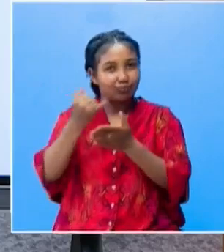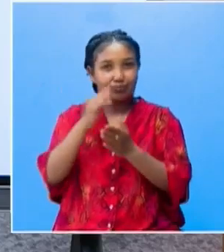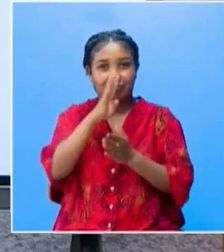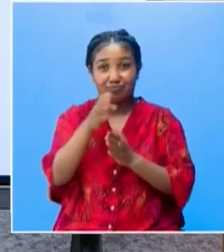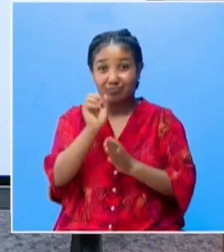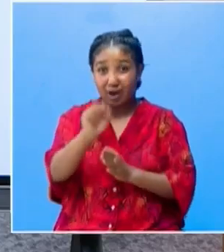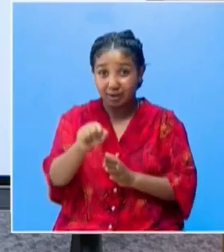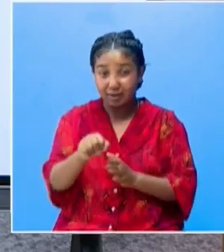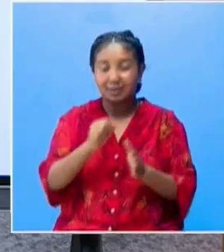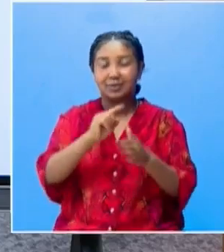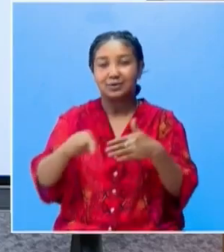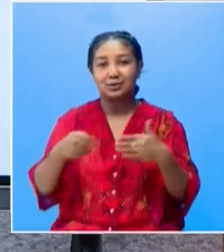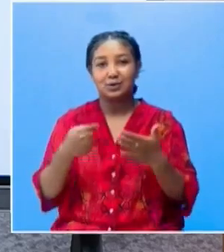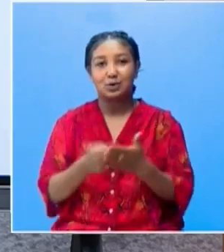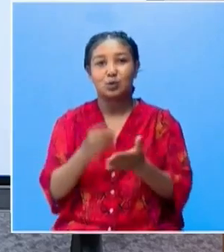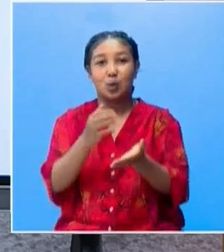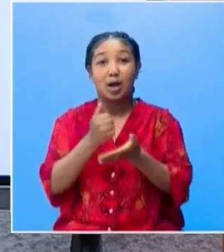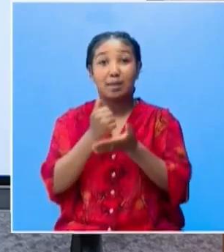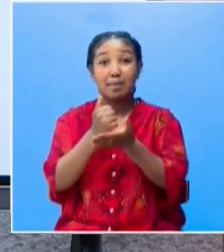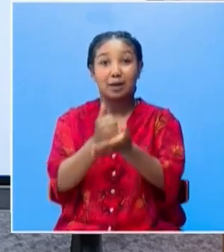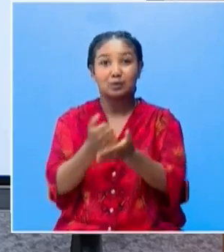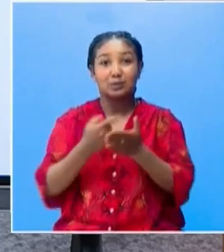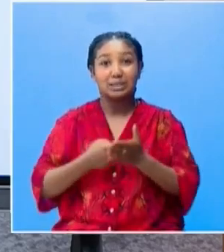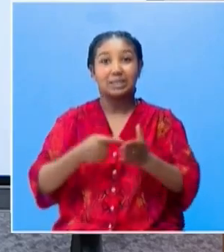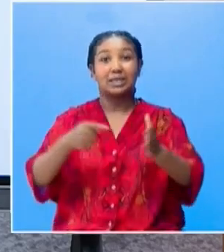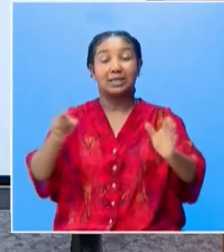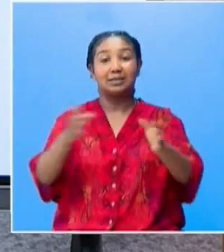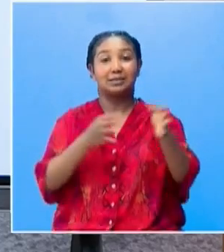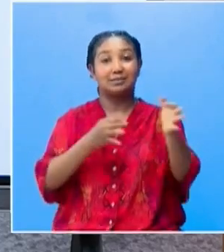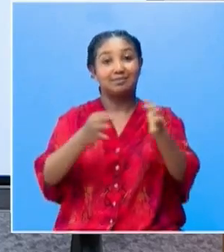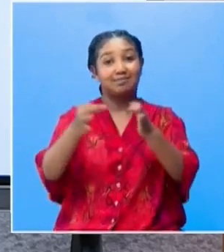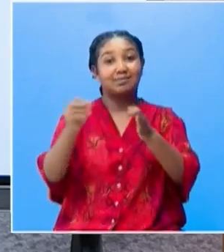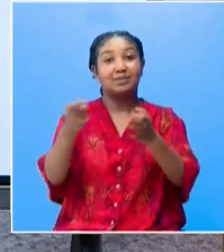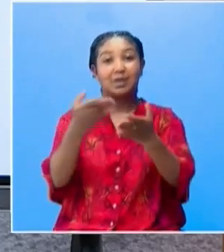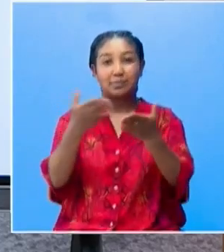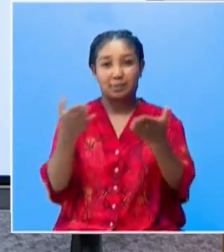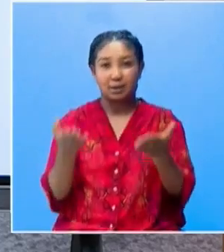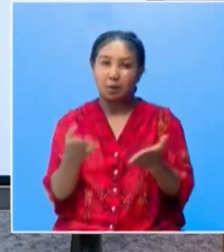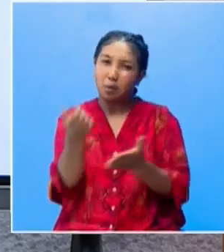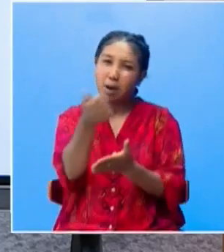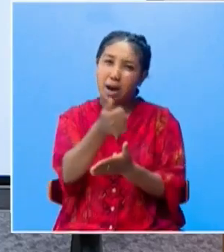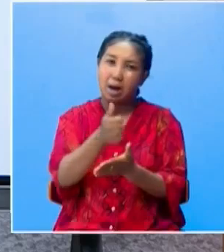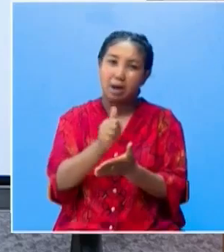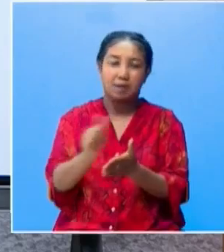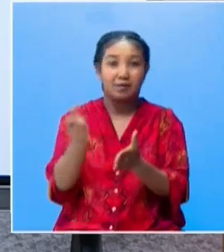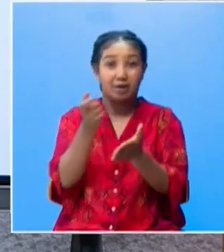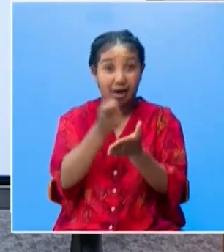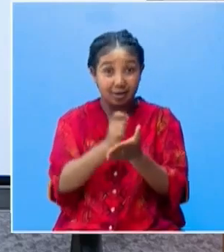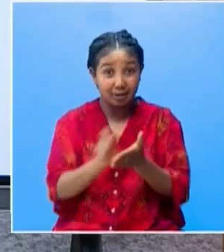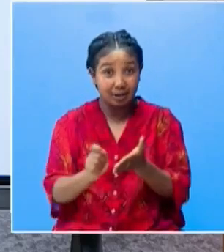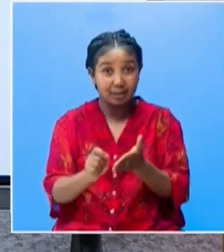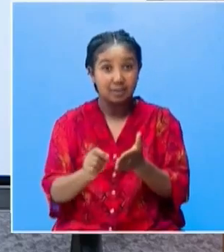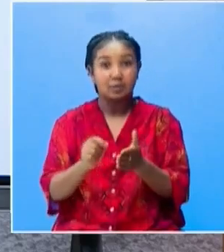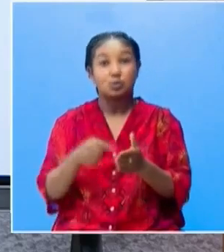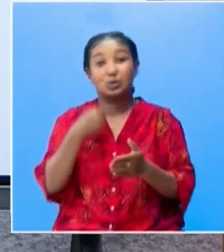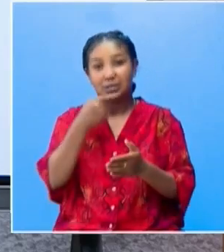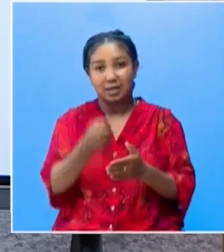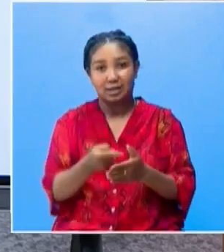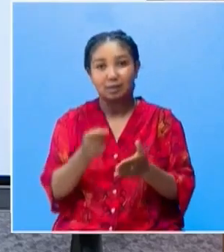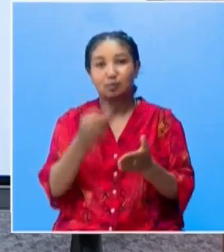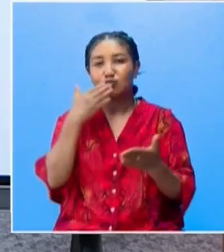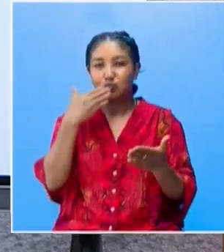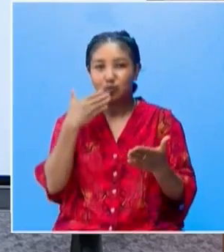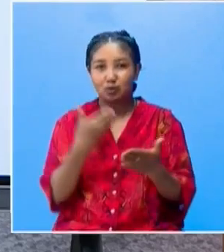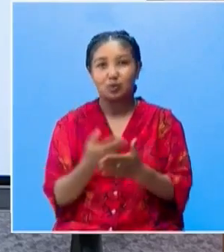yes? So, to help us clearly describe something or whatever we are writing about, we said that it's good